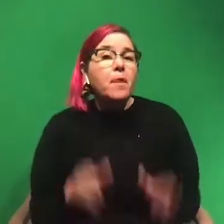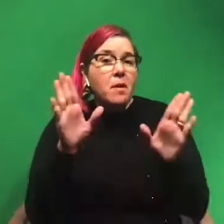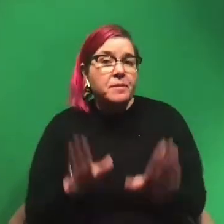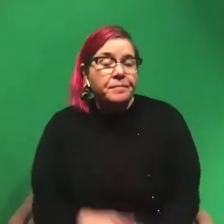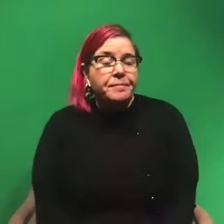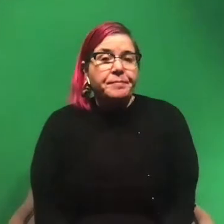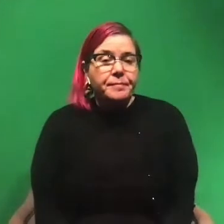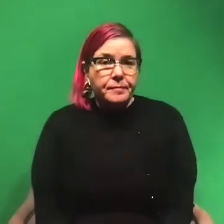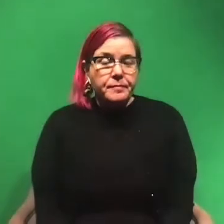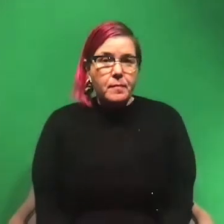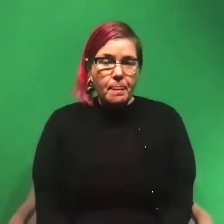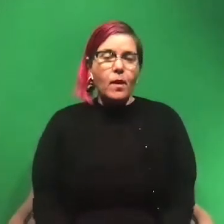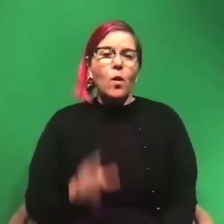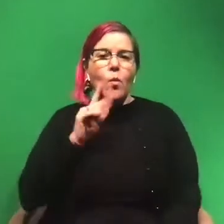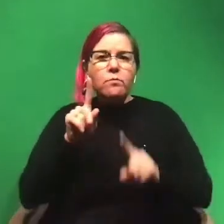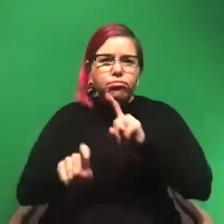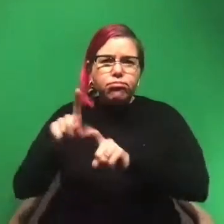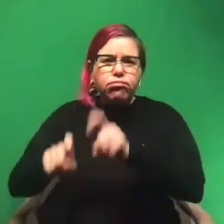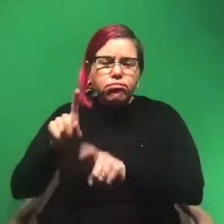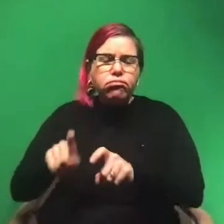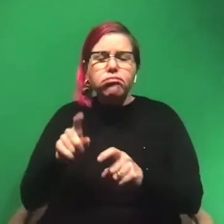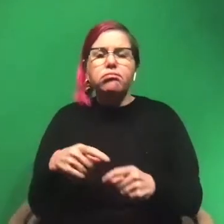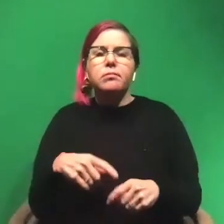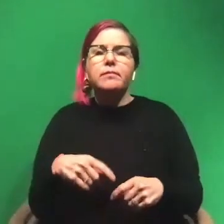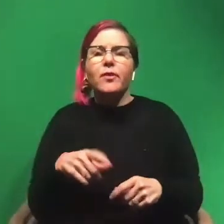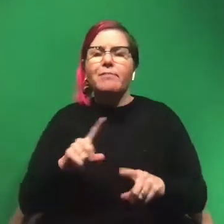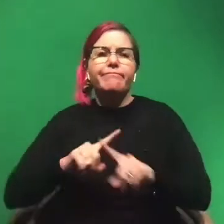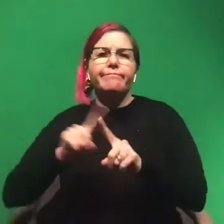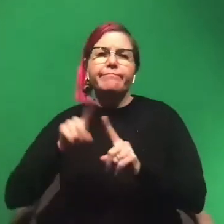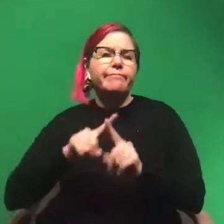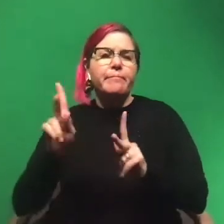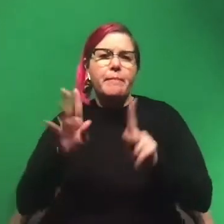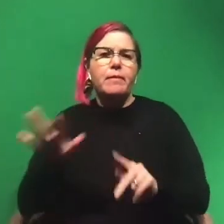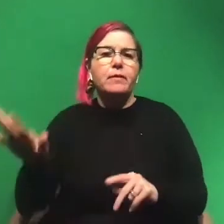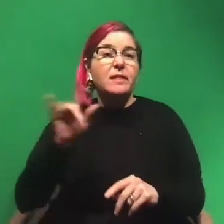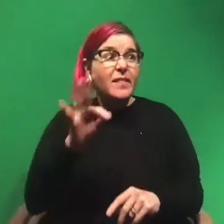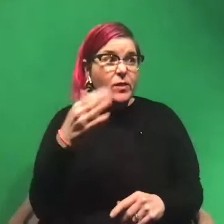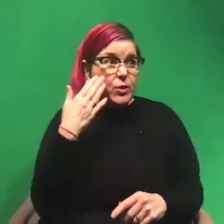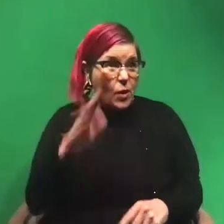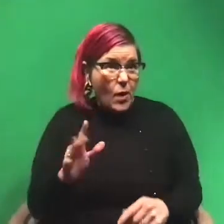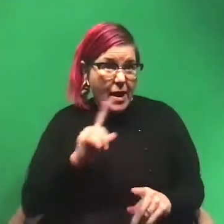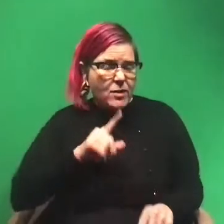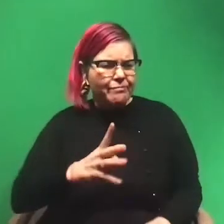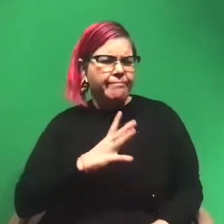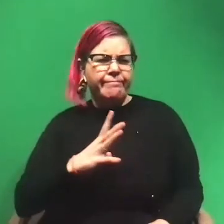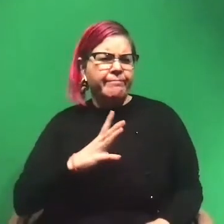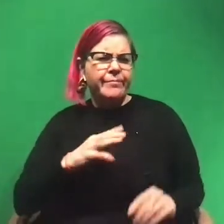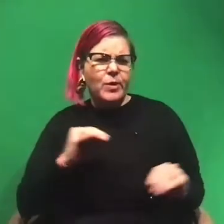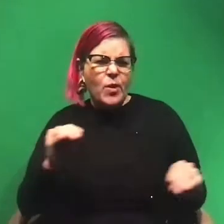So we're going to ask you a whole bunch of questions that are coming from all over the place. And so if you don't know the answer, that's okay. No